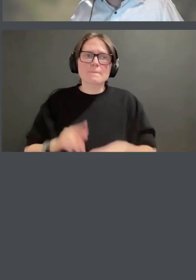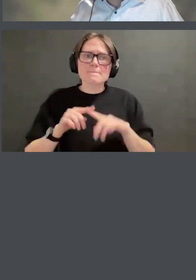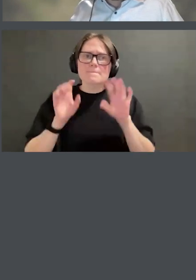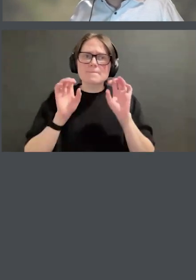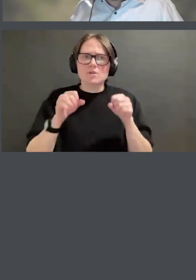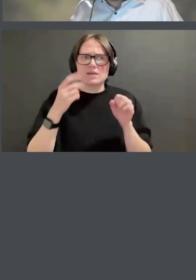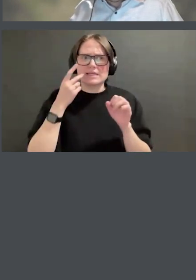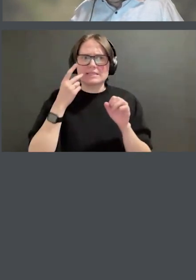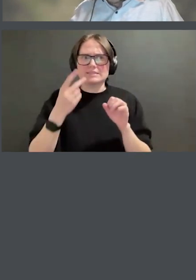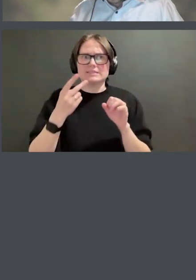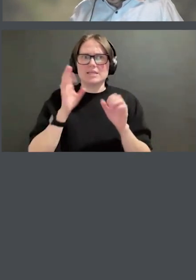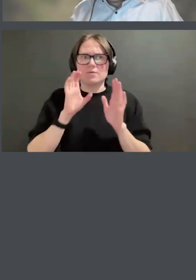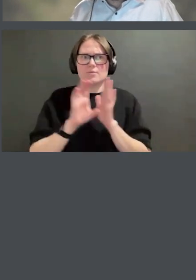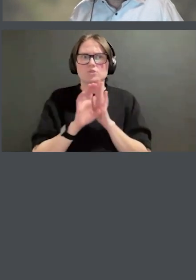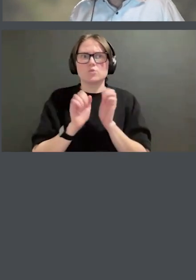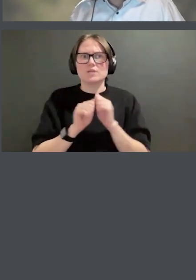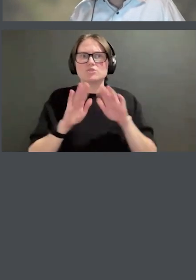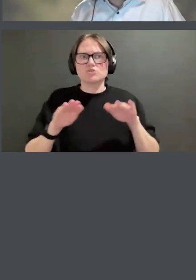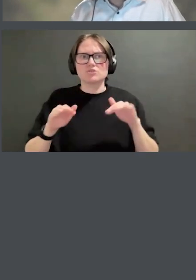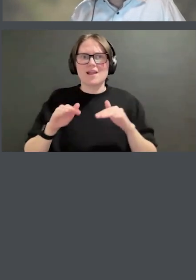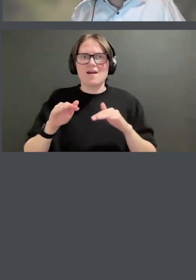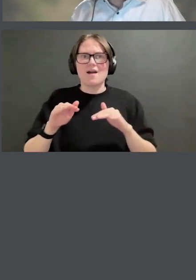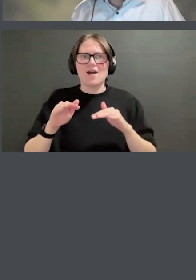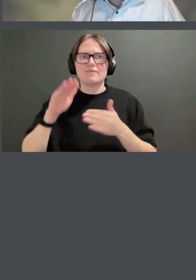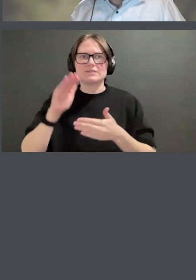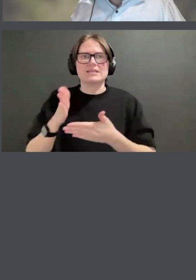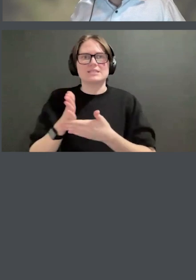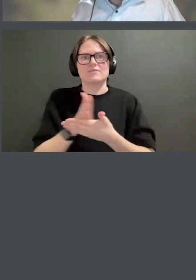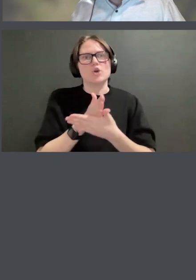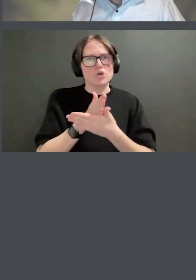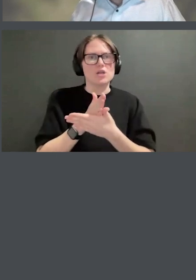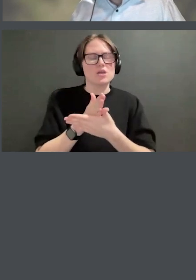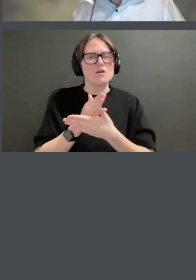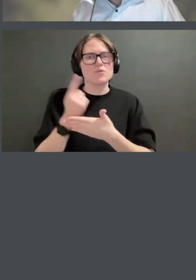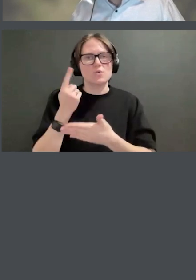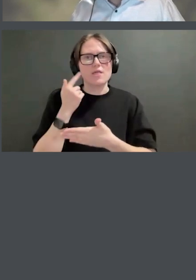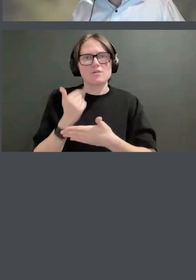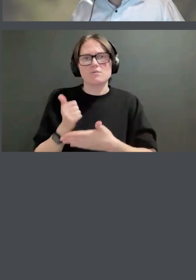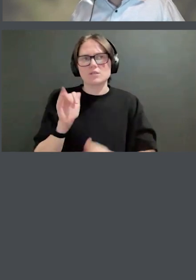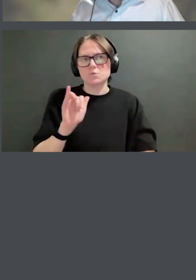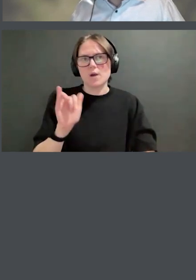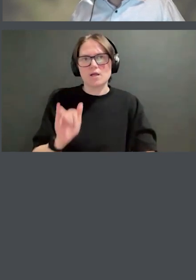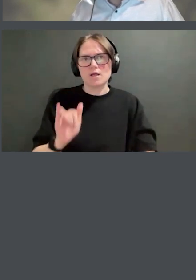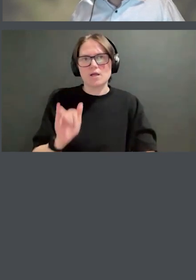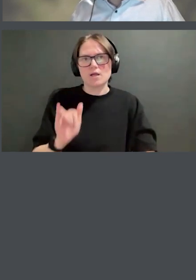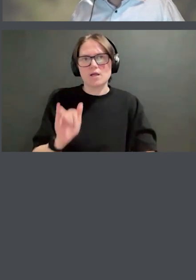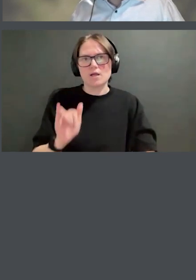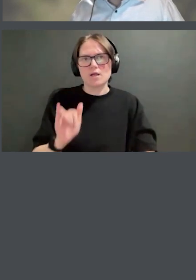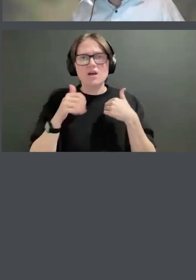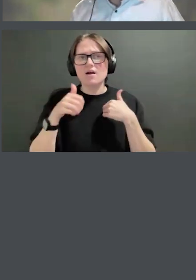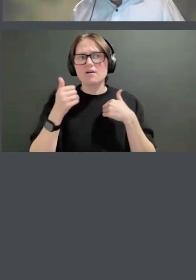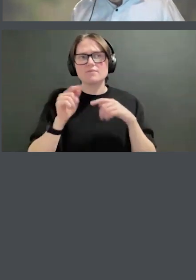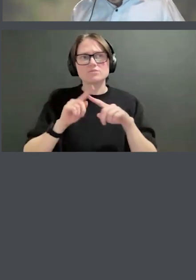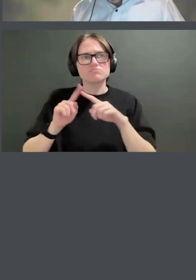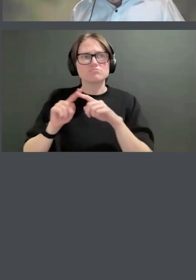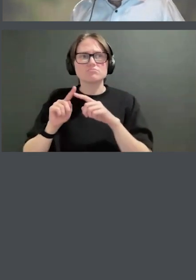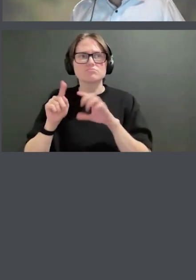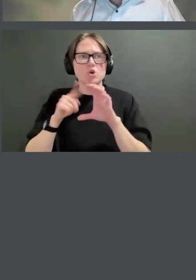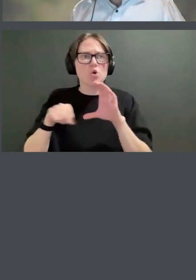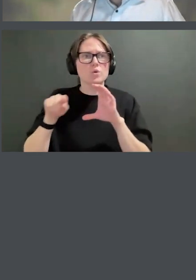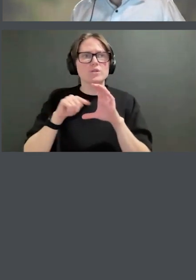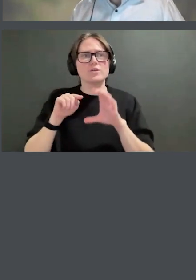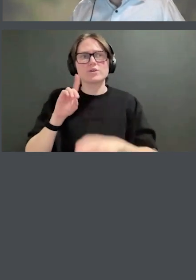picture in children with lesser degrees of unilateral hearing loss as well. They can have other various cochlear dysplasias.